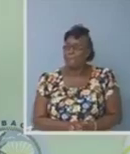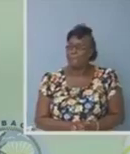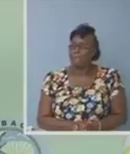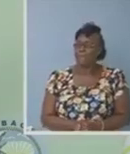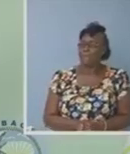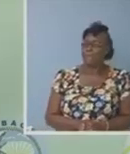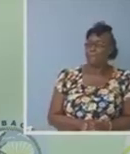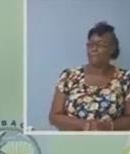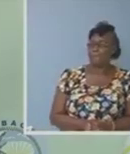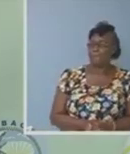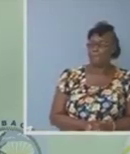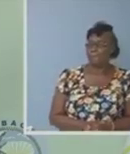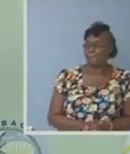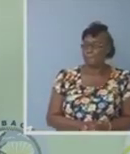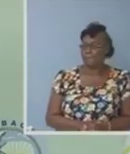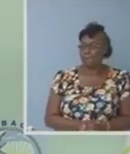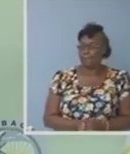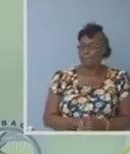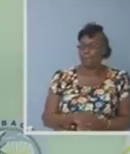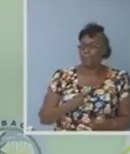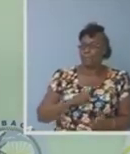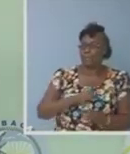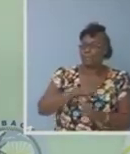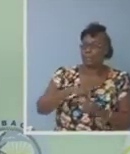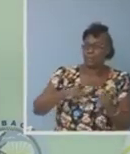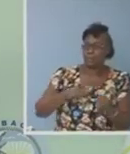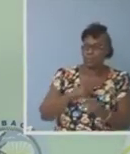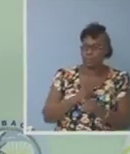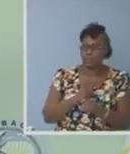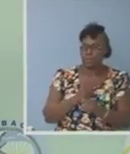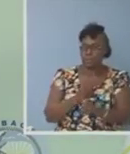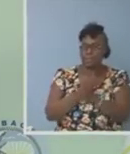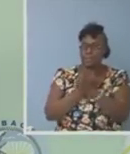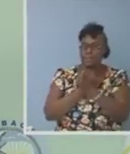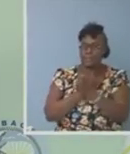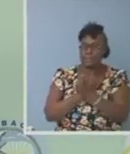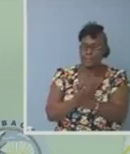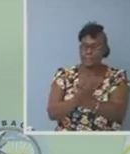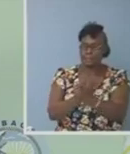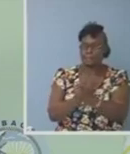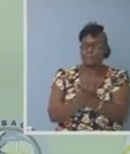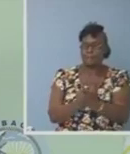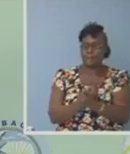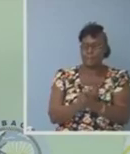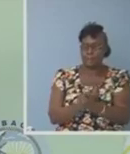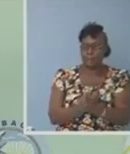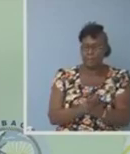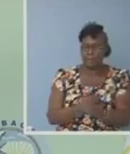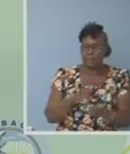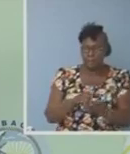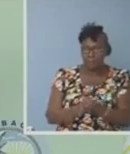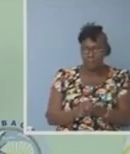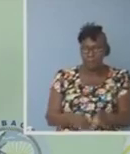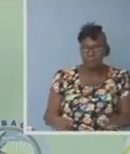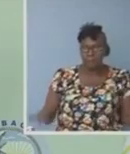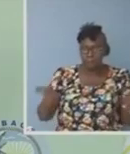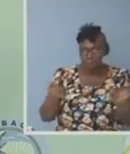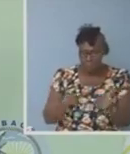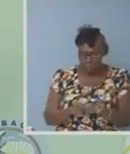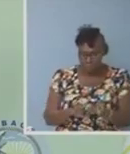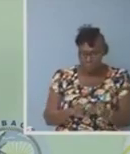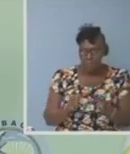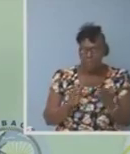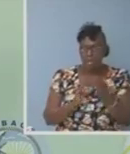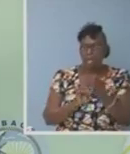As it relates to our social safety net support, that will be important during this time, where a number